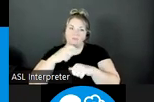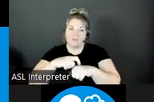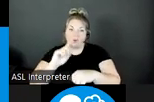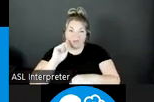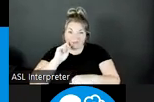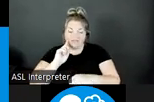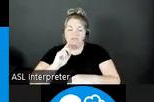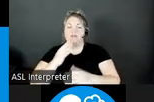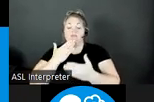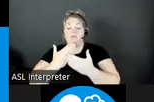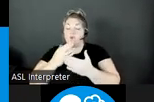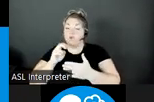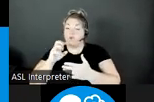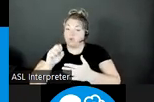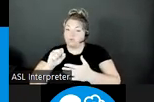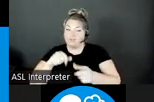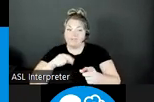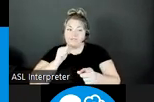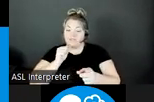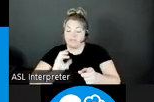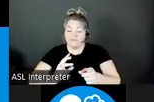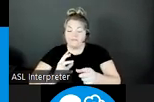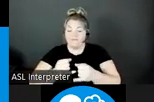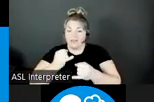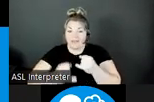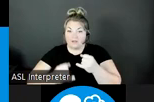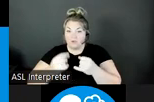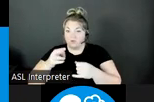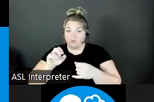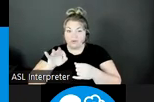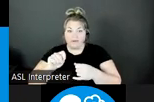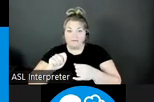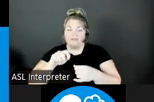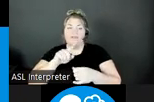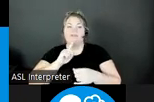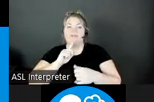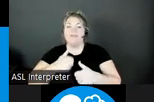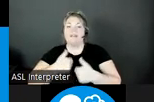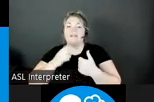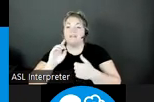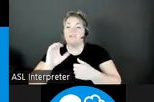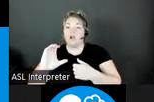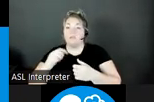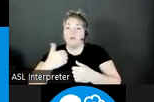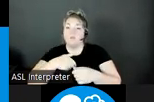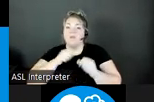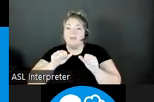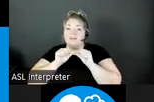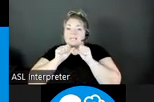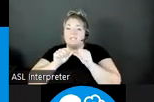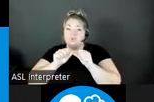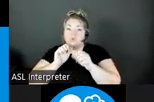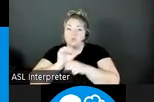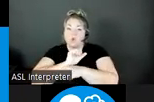the good news is this is not a final draft of anything. This is a living document. We will continue to work on it. And